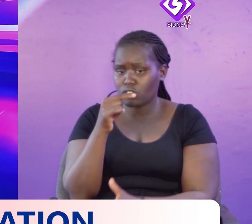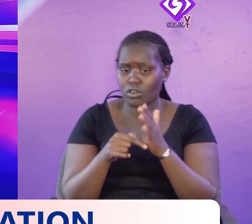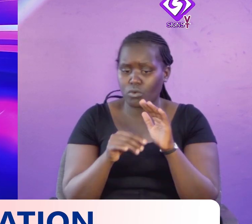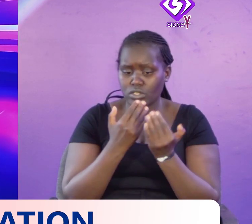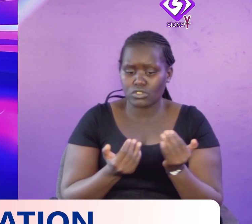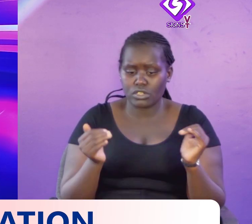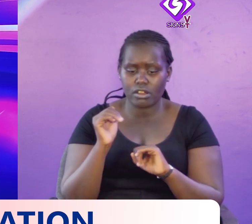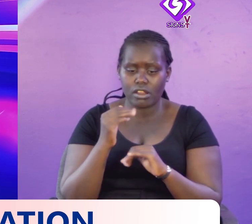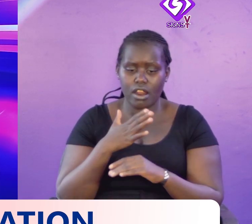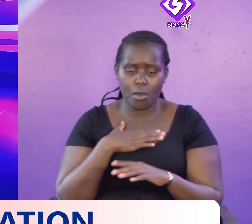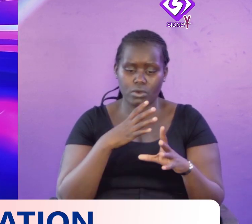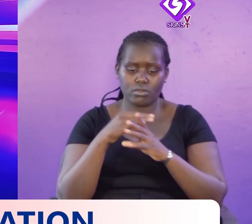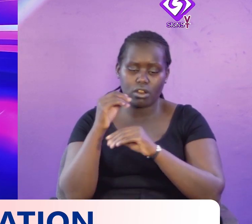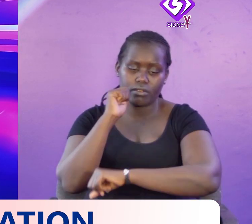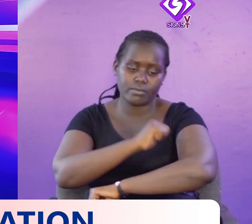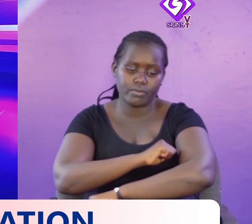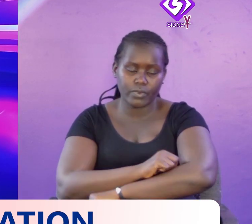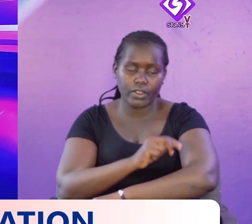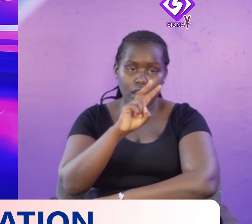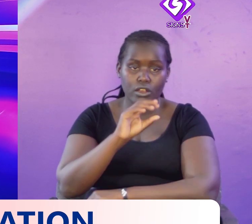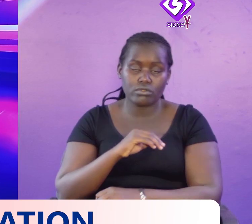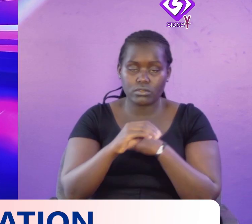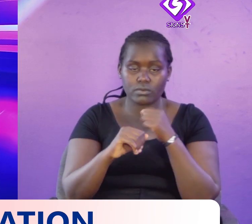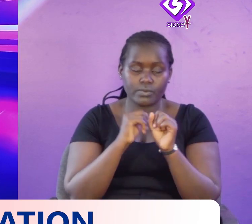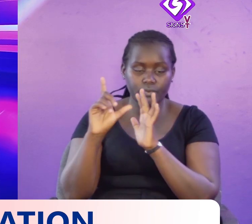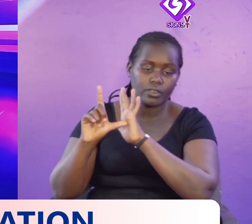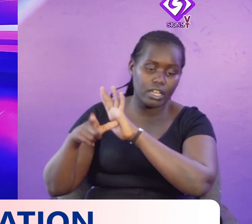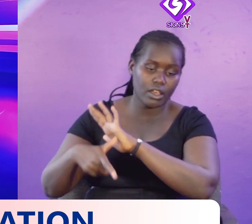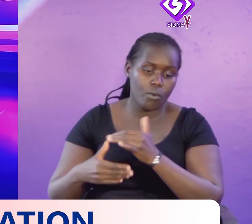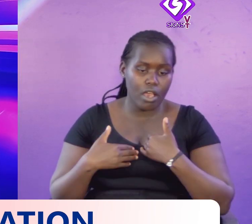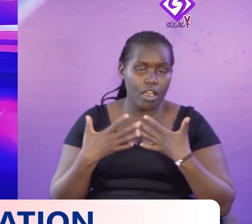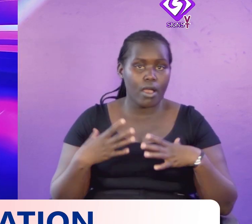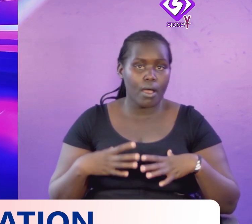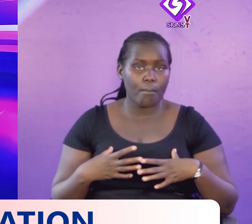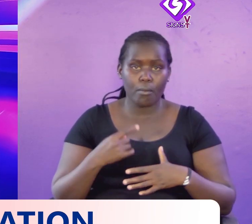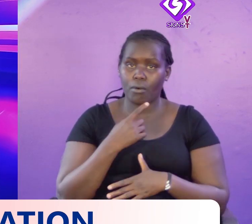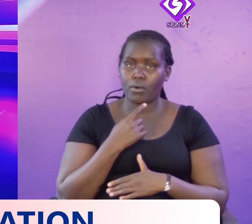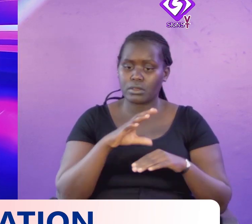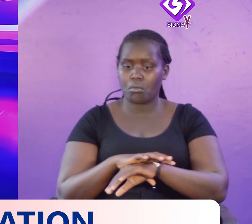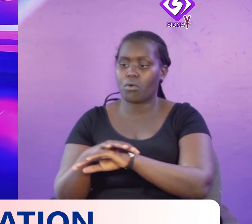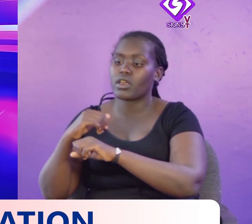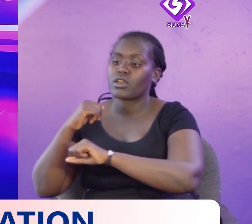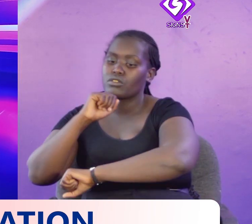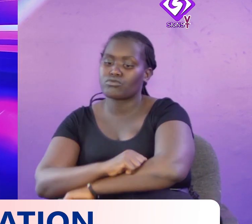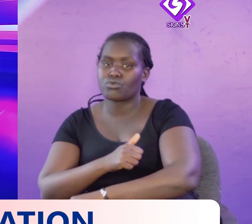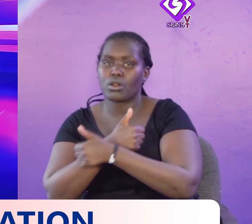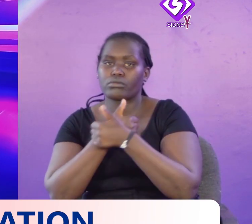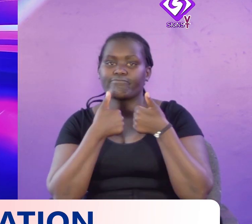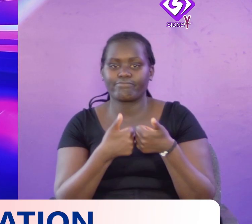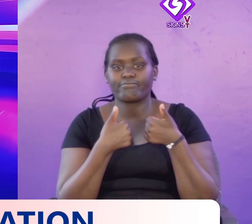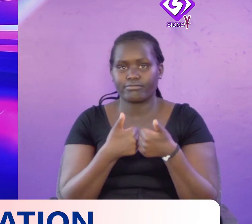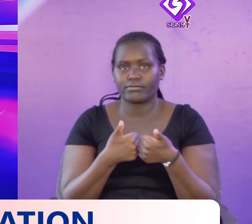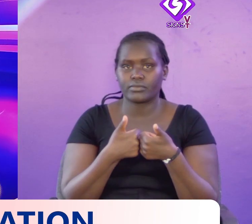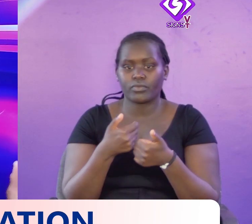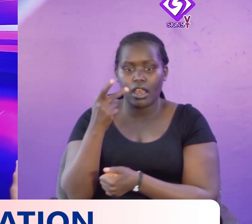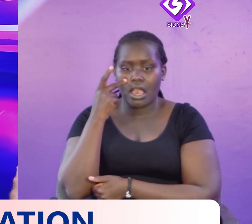children went to school. 20 years later, we have a population that was taken to school properly. Right. I